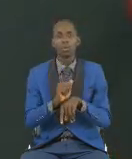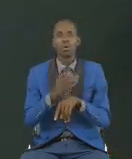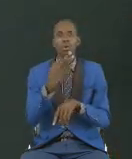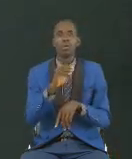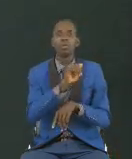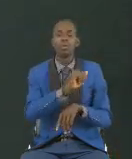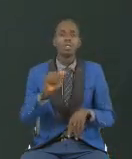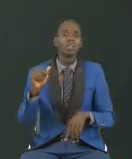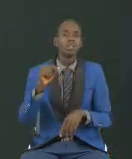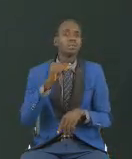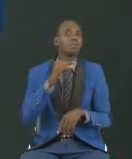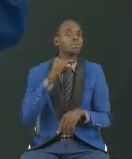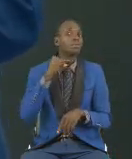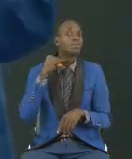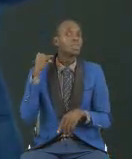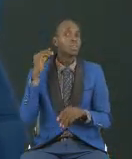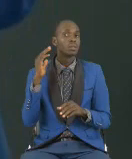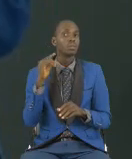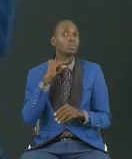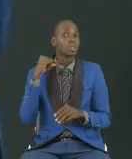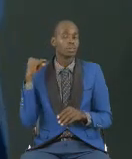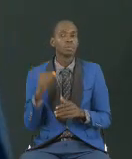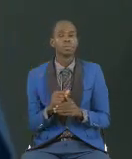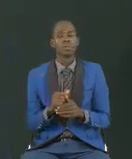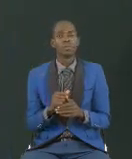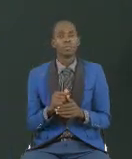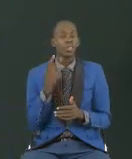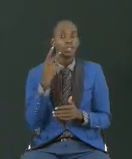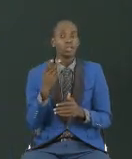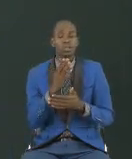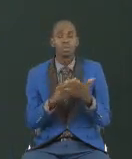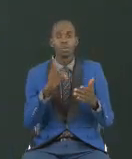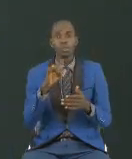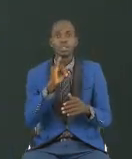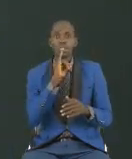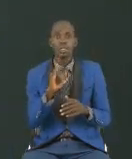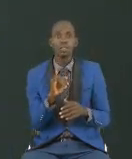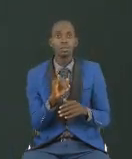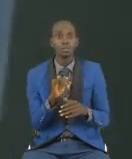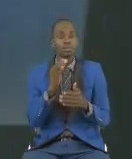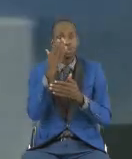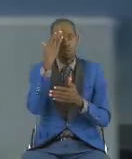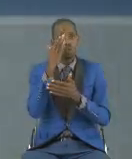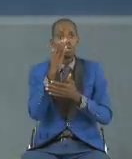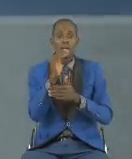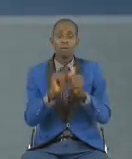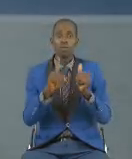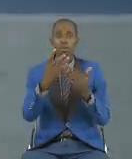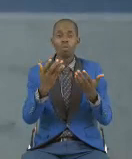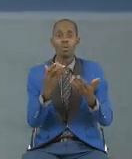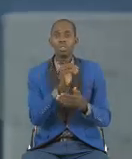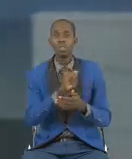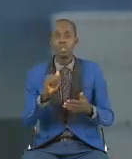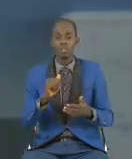see, somebody is a tailor. There's no threat. Everybody wants the tailor. A good